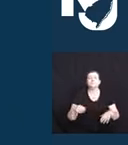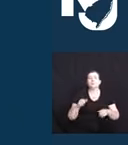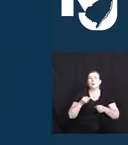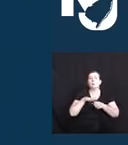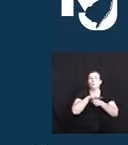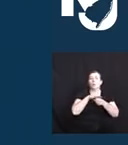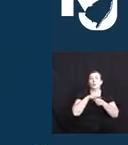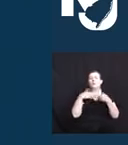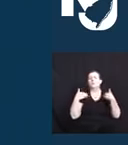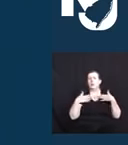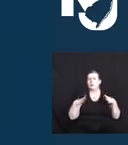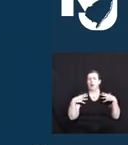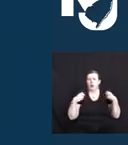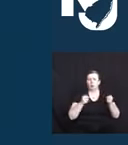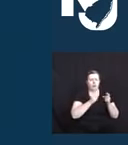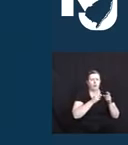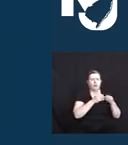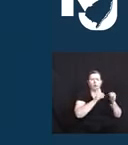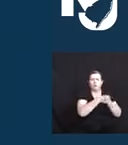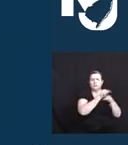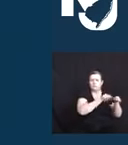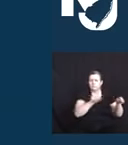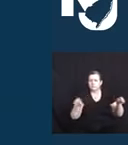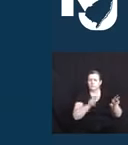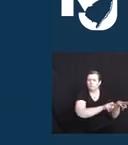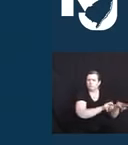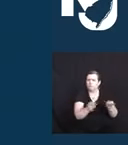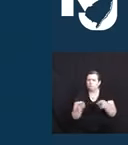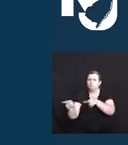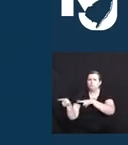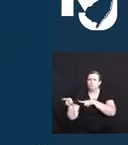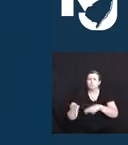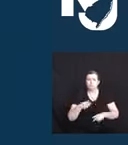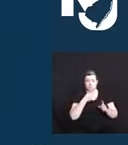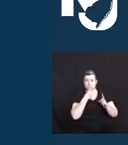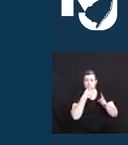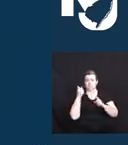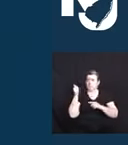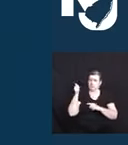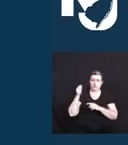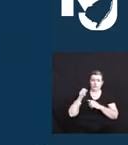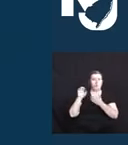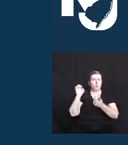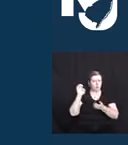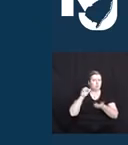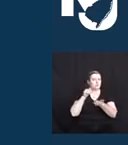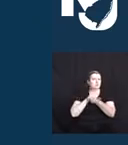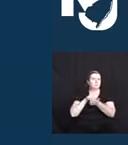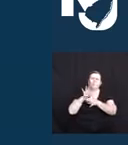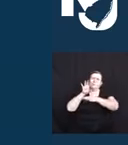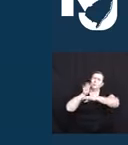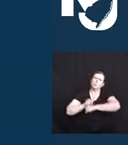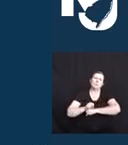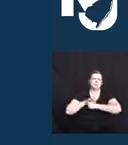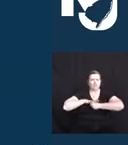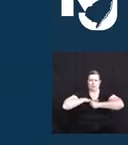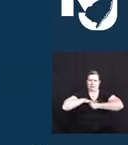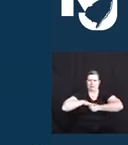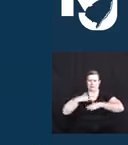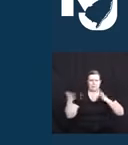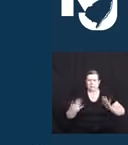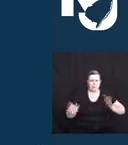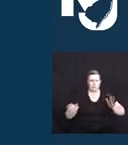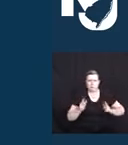women's health. As an emergency physician, he is used to juggling many duties under pressure, adapting quickly to